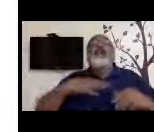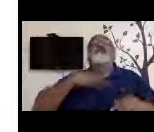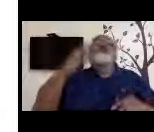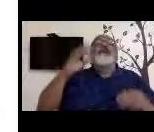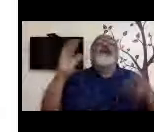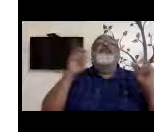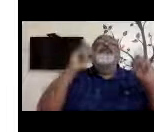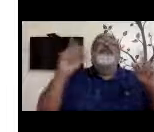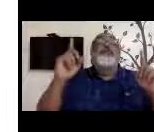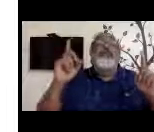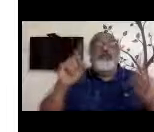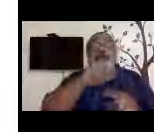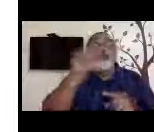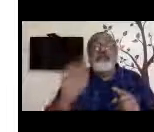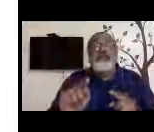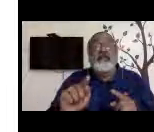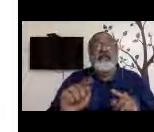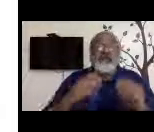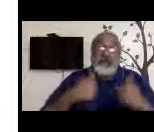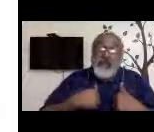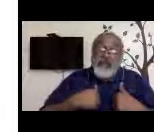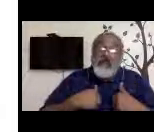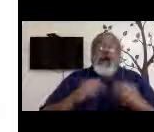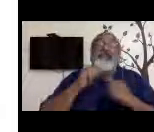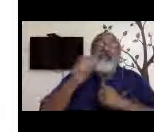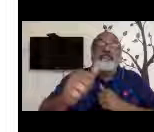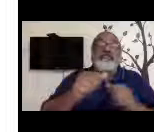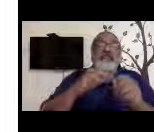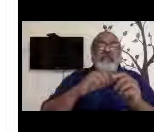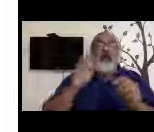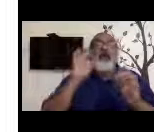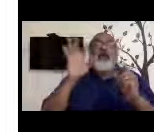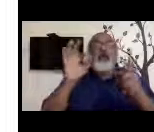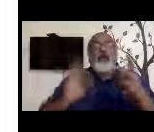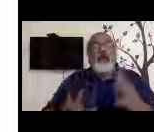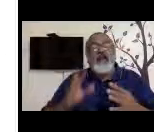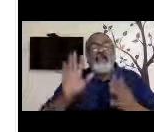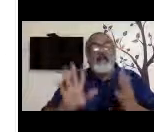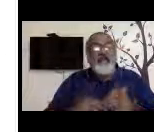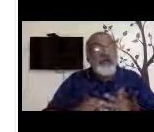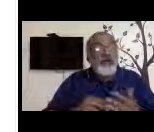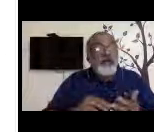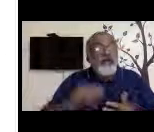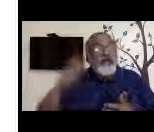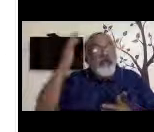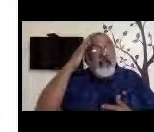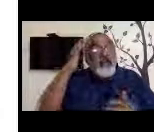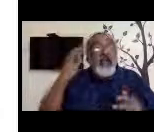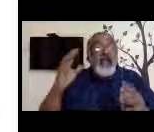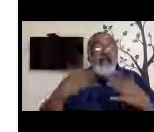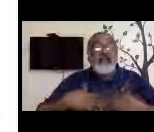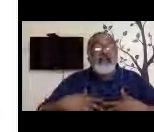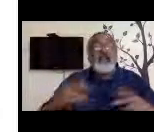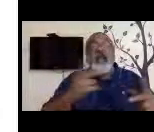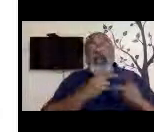come into the advanced directives. And the mental health care is the first act that is talking